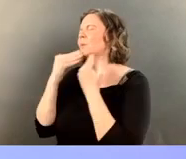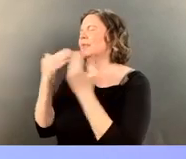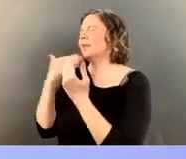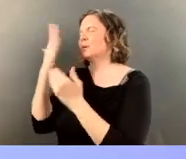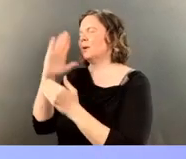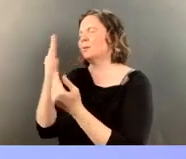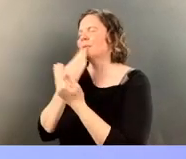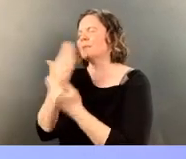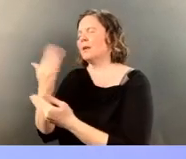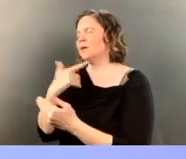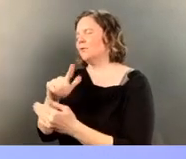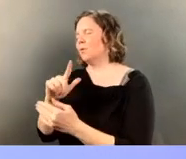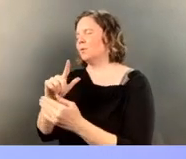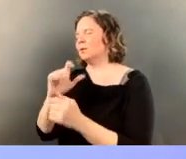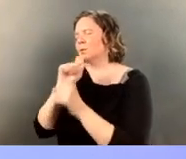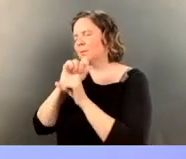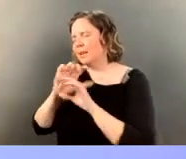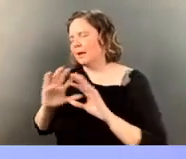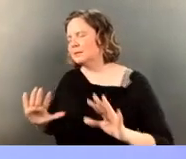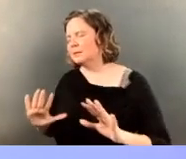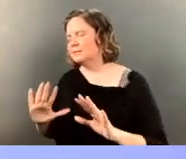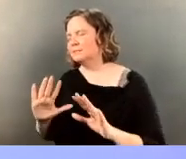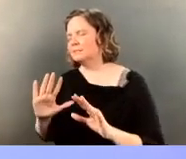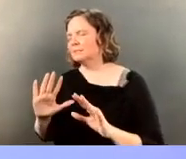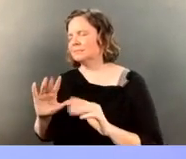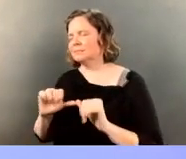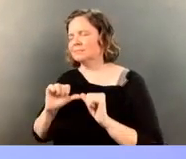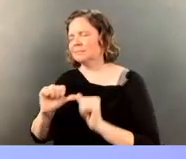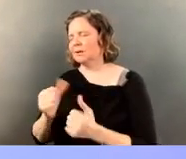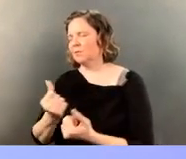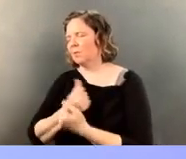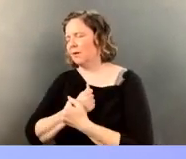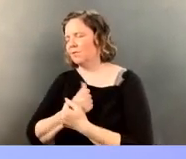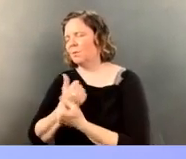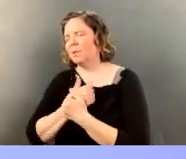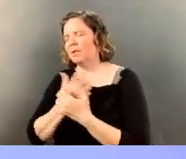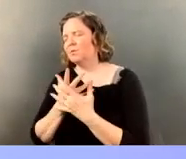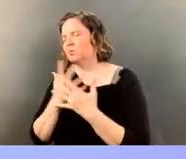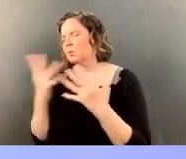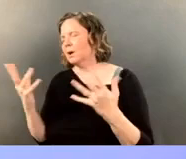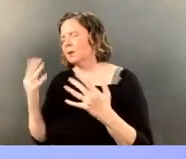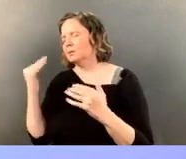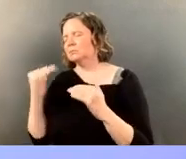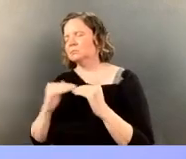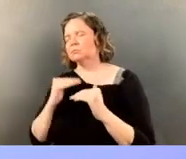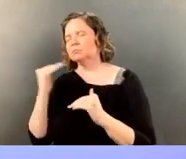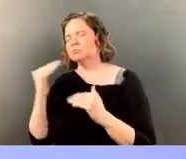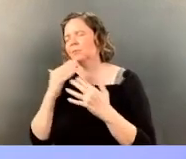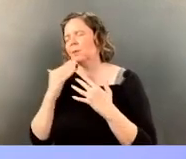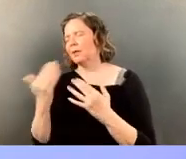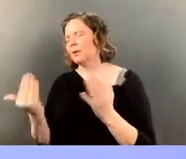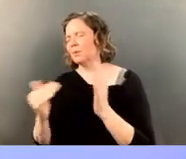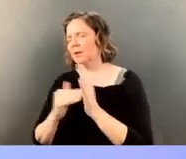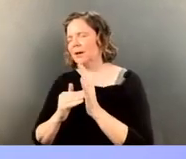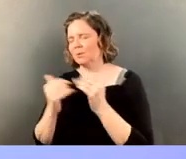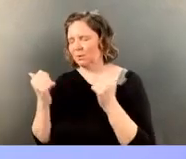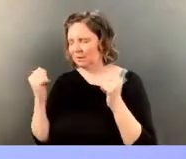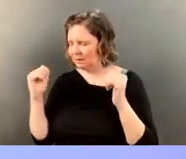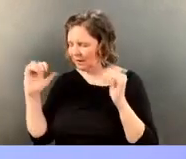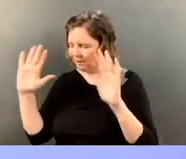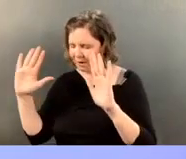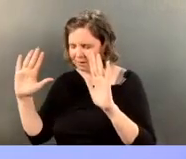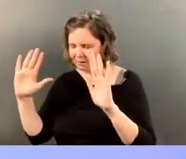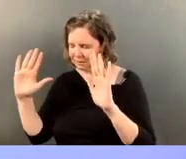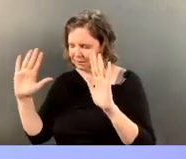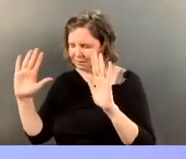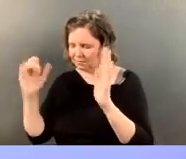We thank you for your favor, for your blessing, for your unconditional love. We love you so much, and we thank you again for the sacrifice that you've